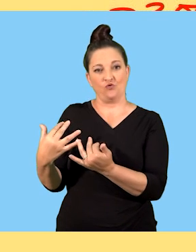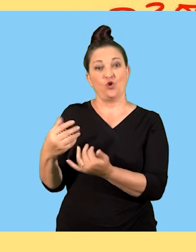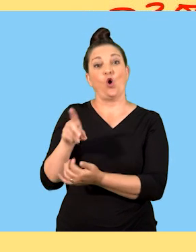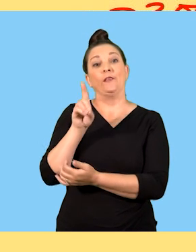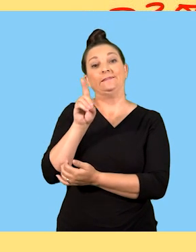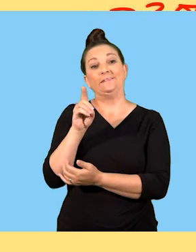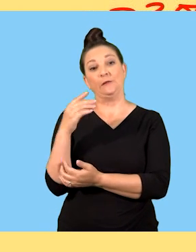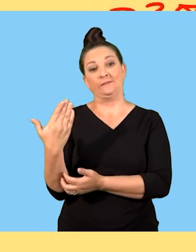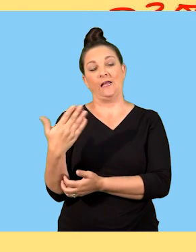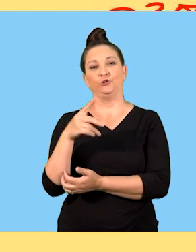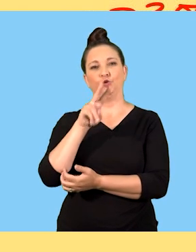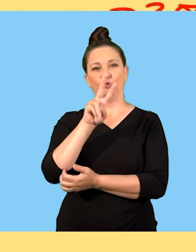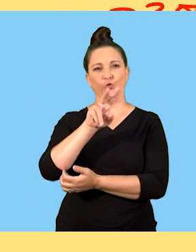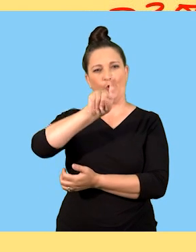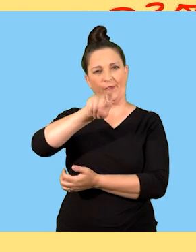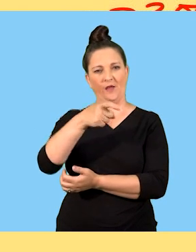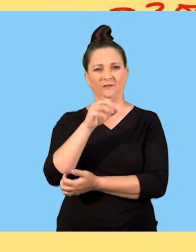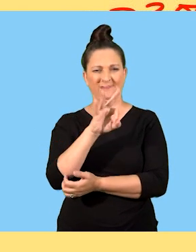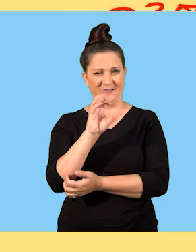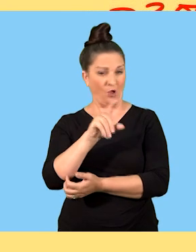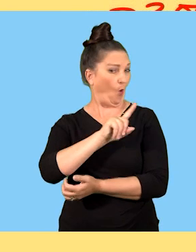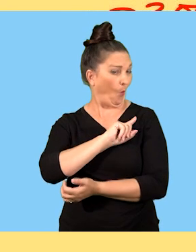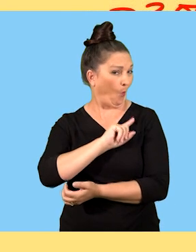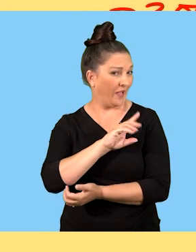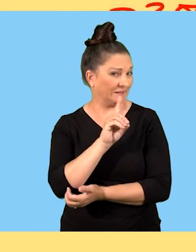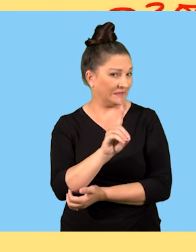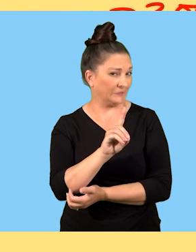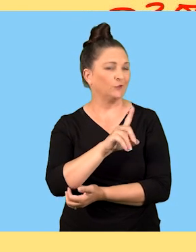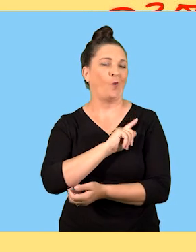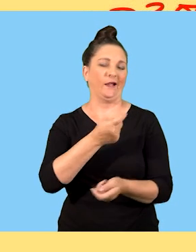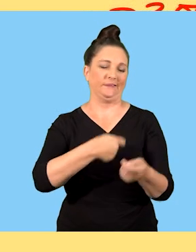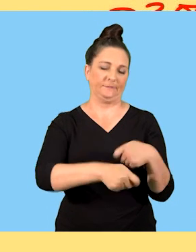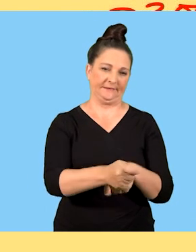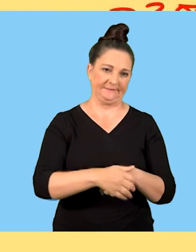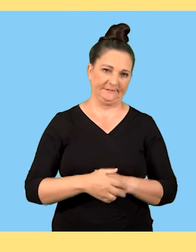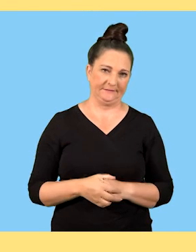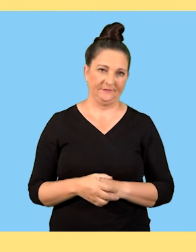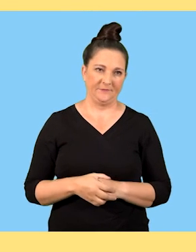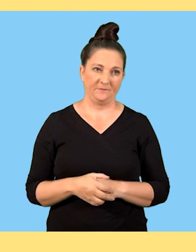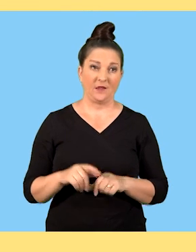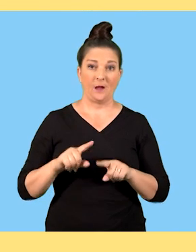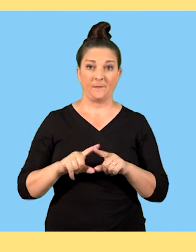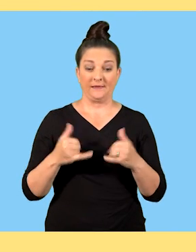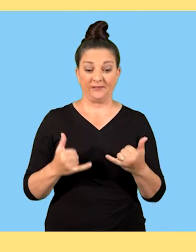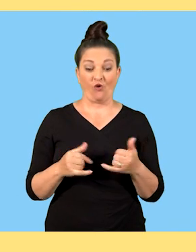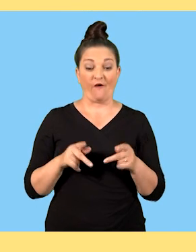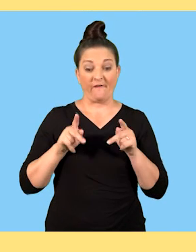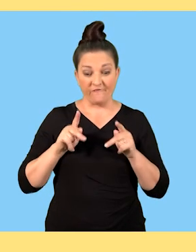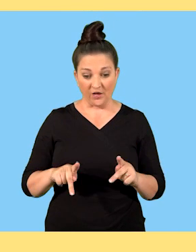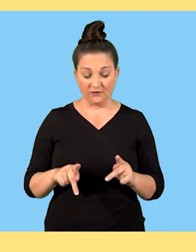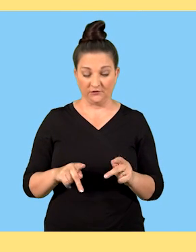side, 2,300. Why debit? Because it is an expense. A physical stock